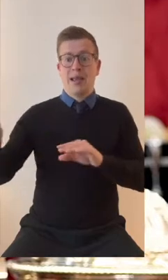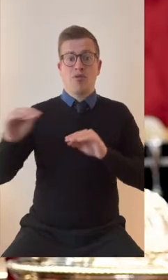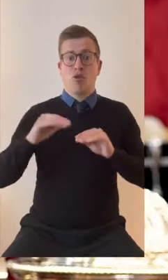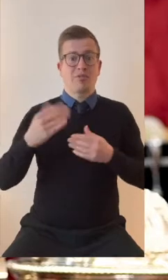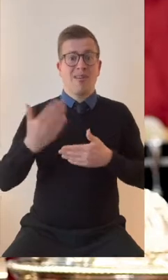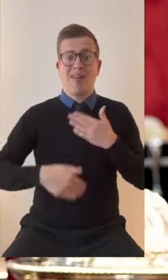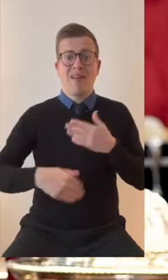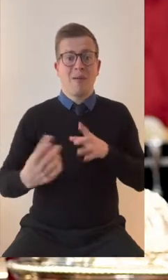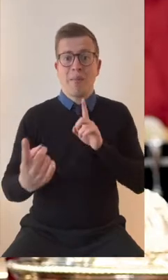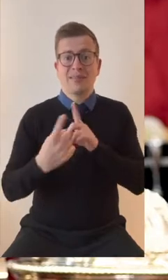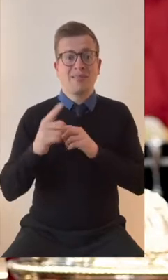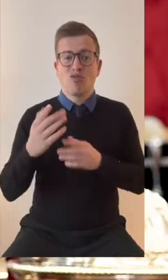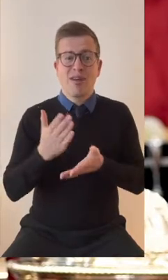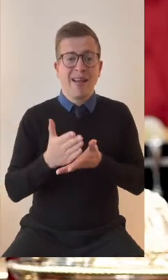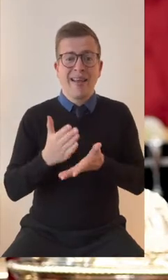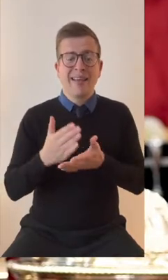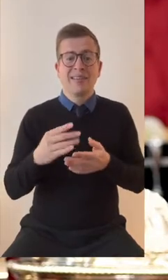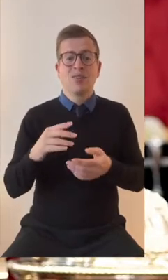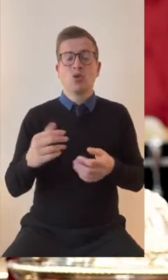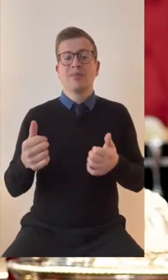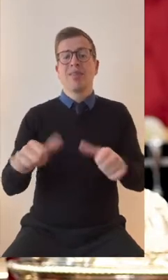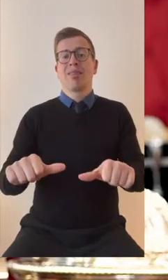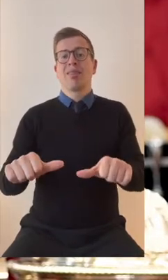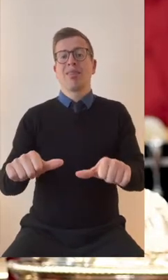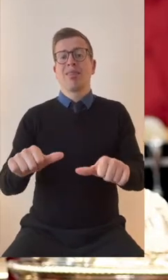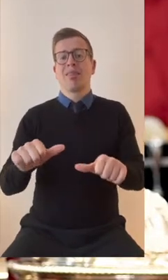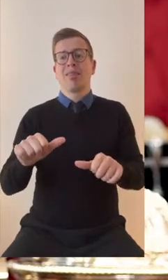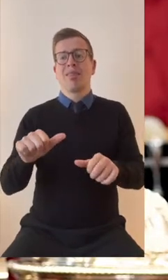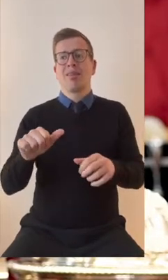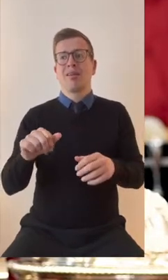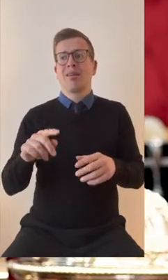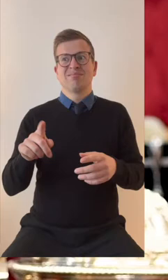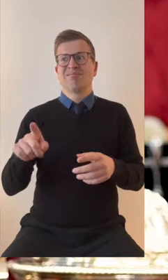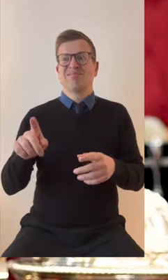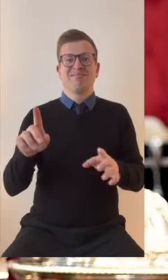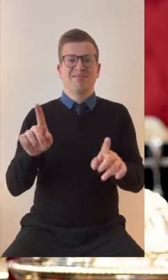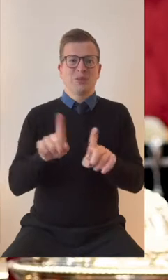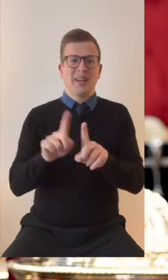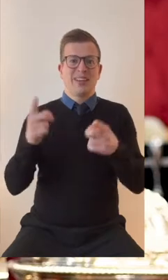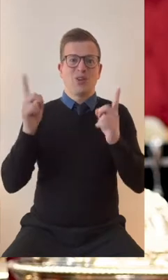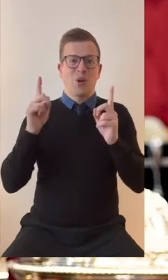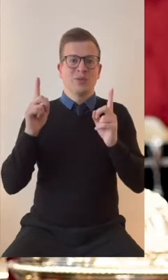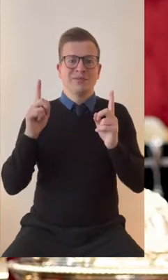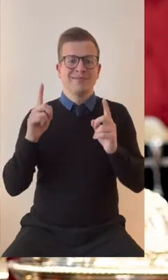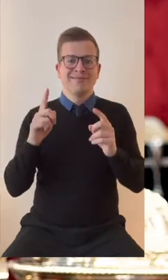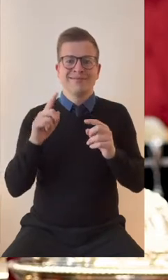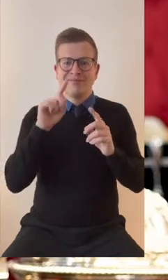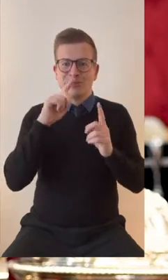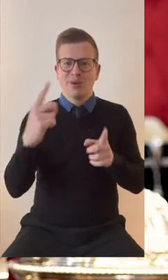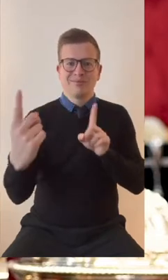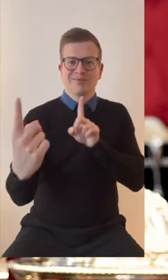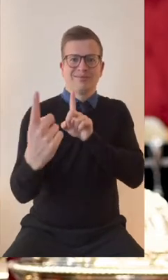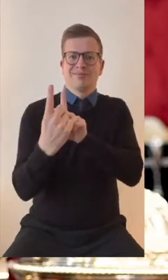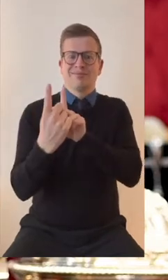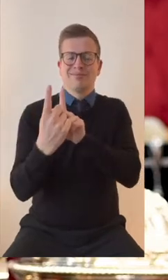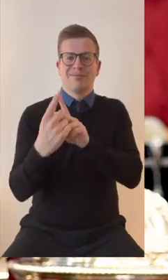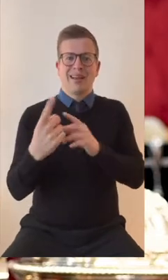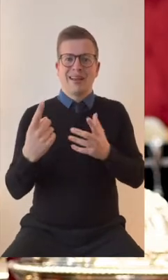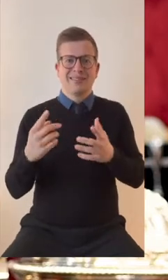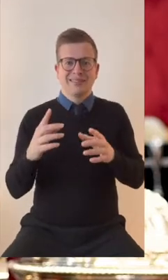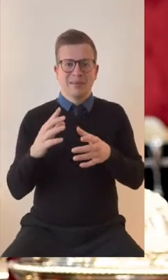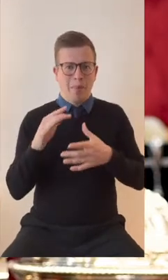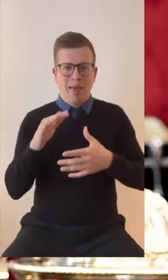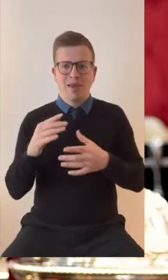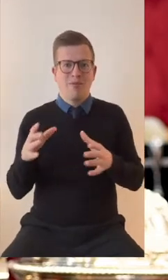didn't really meet him. I mean, he was sort of, you know, he was almost like God. You couldn't really approach him in those sort of